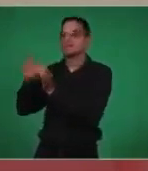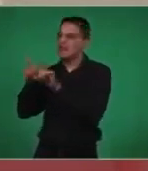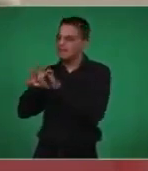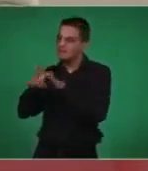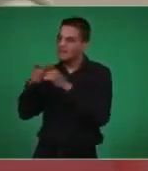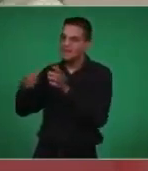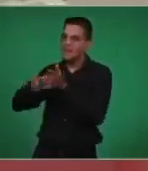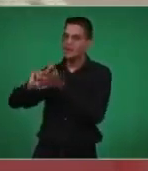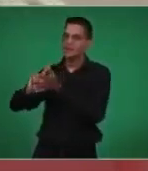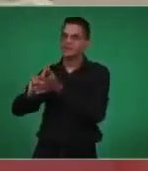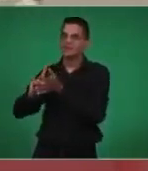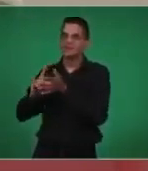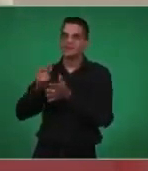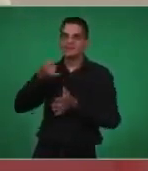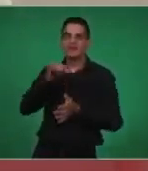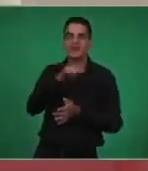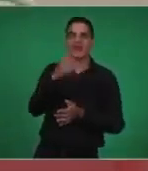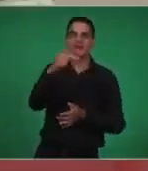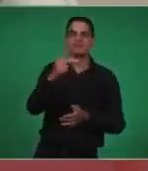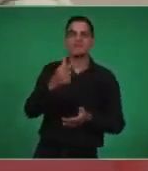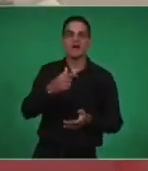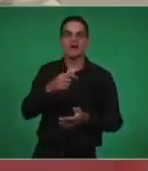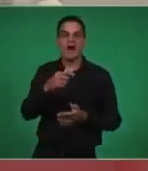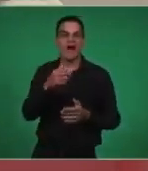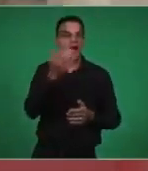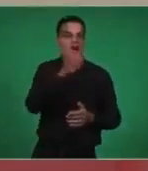disorganized, if they're going to go